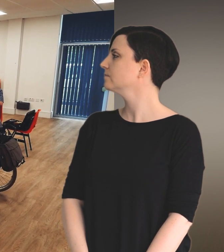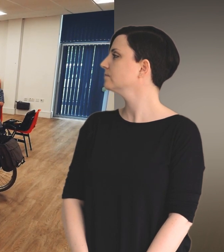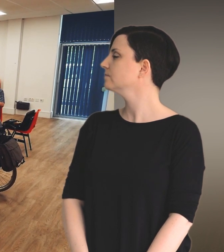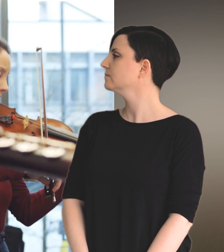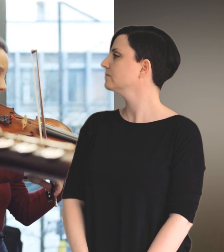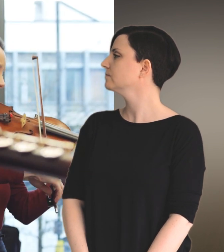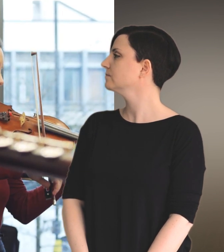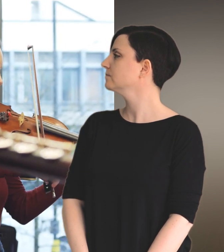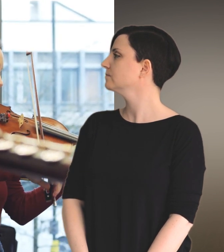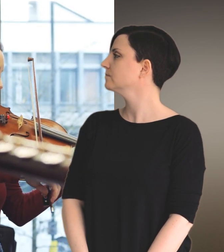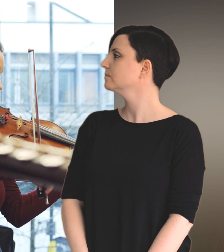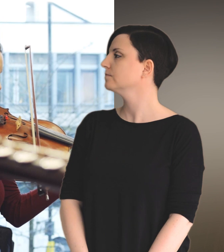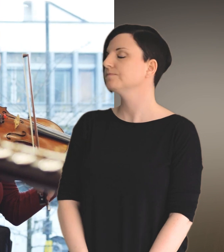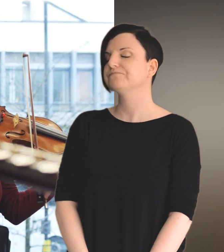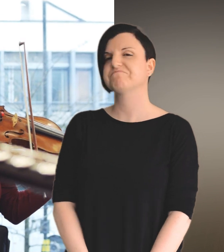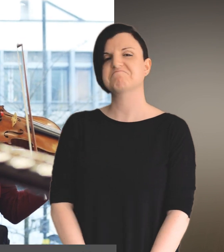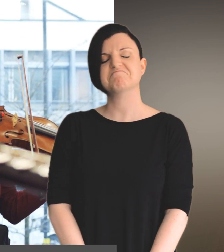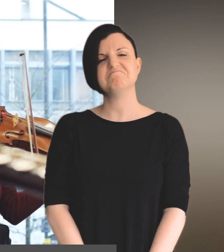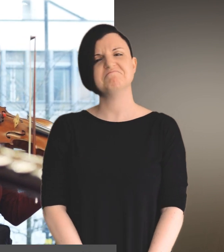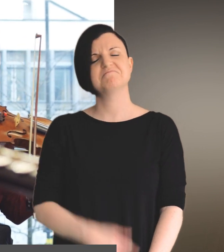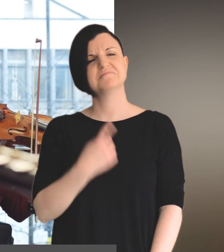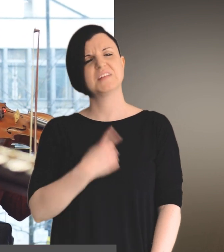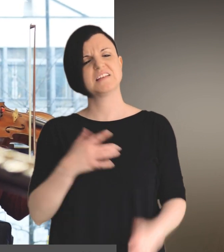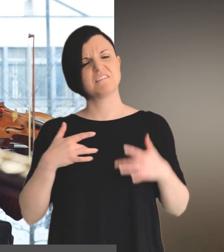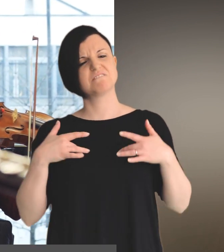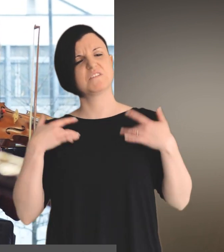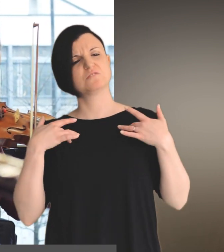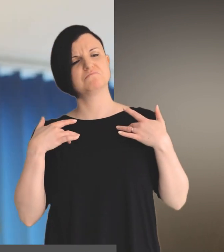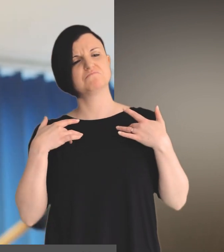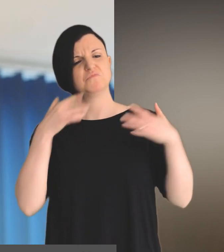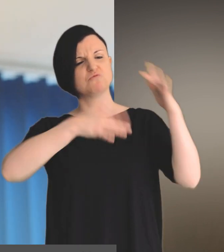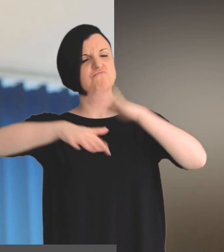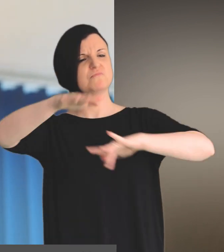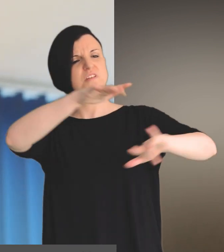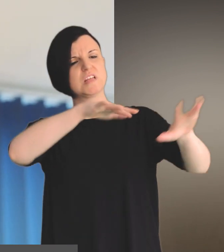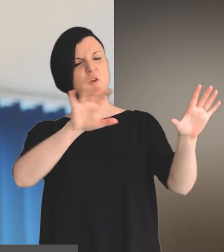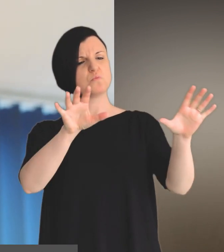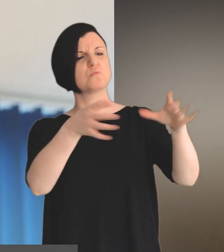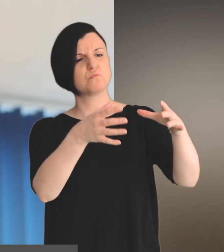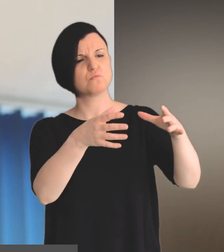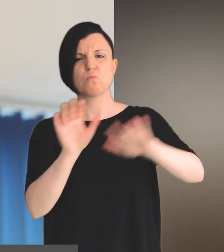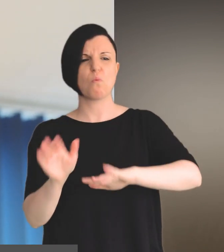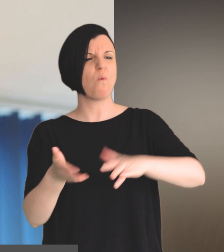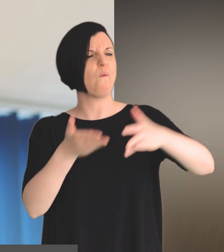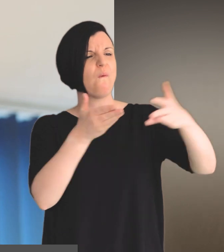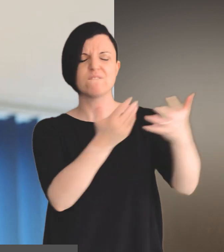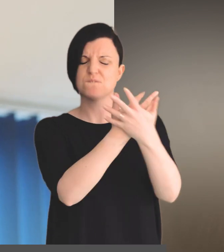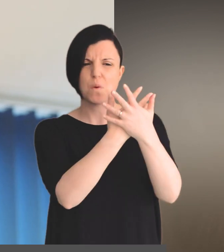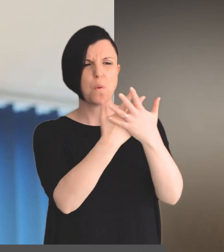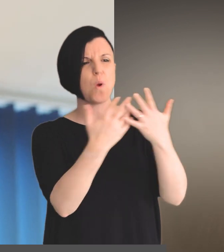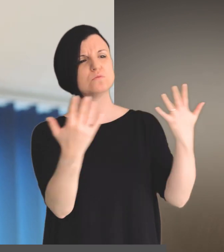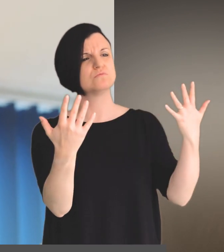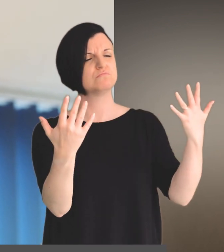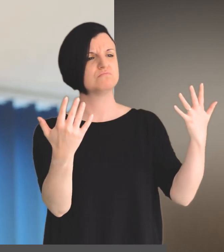Philip Howells, percussion, BSO Resound. I felt like the BSO Resound had a lot more to offer than just being a disabled-led ensemble.